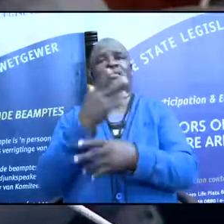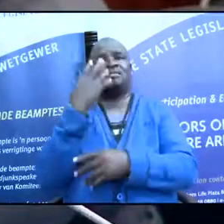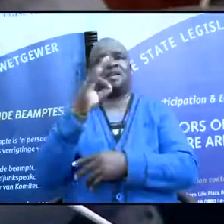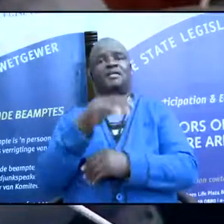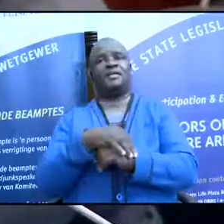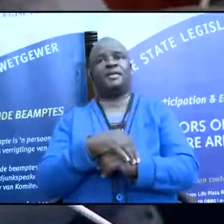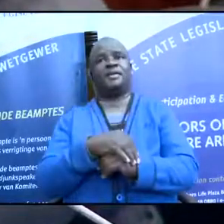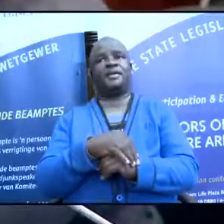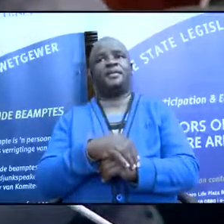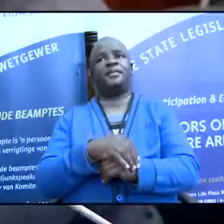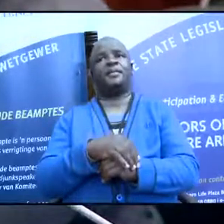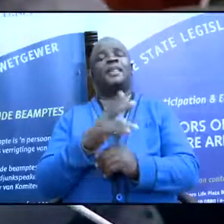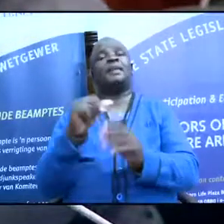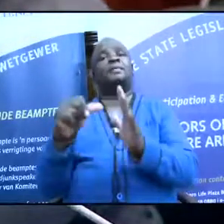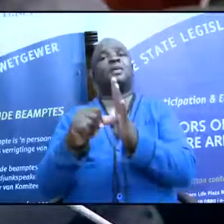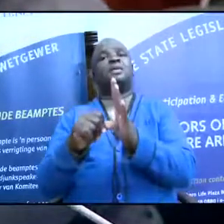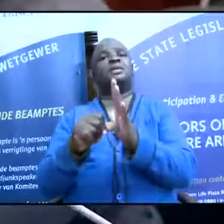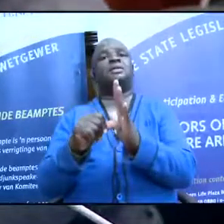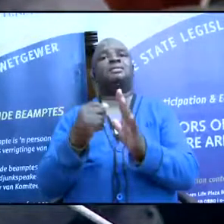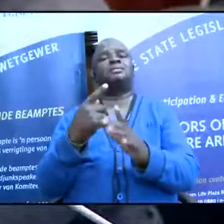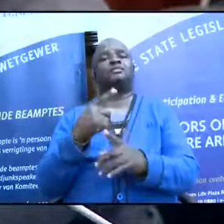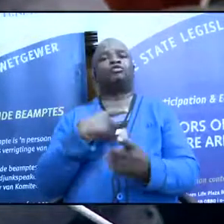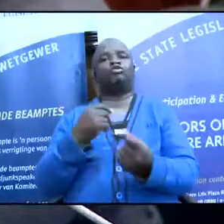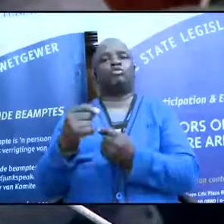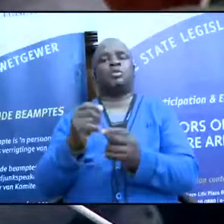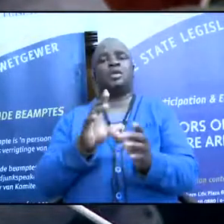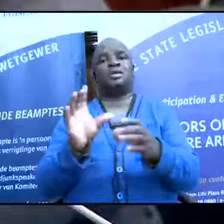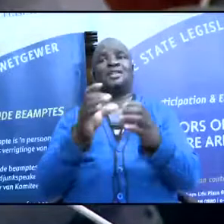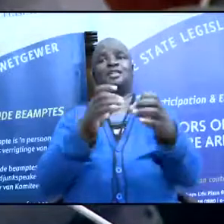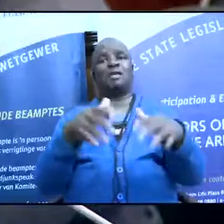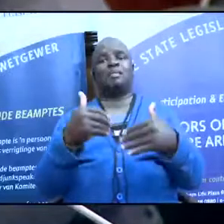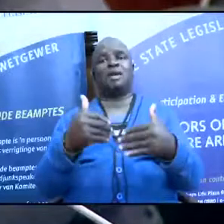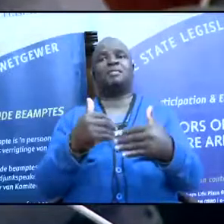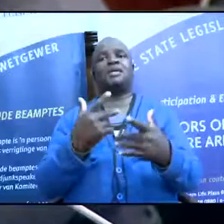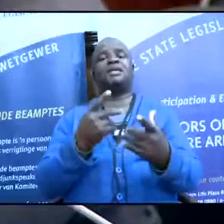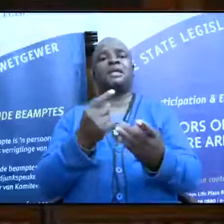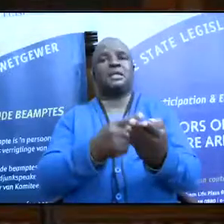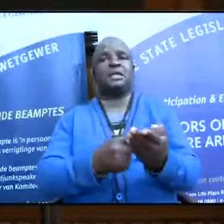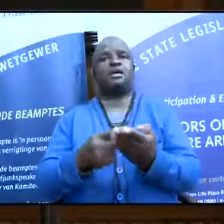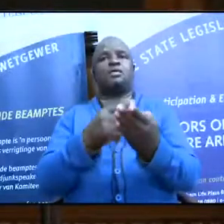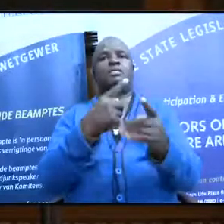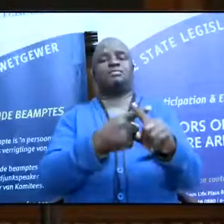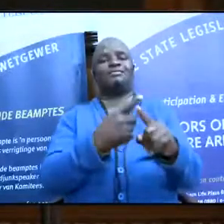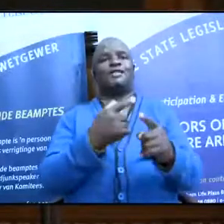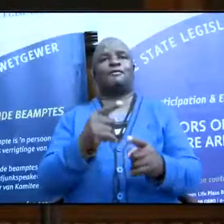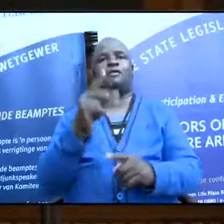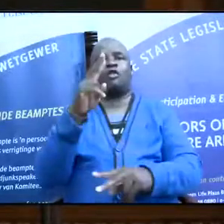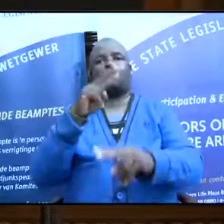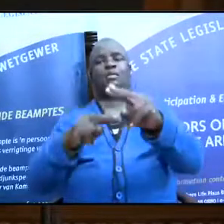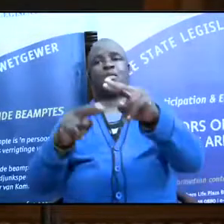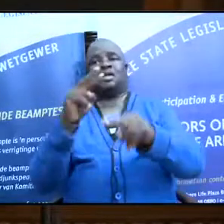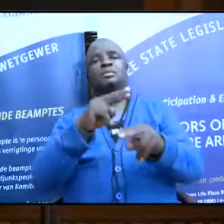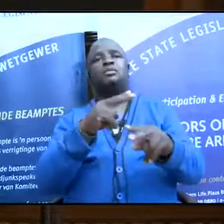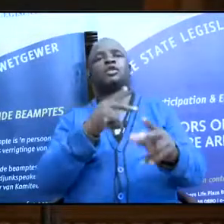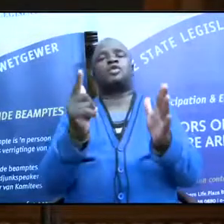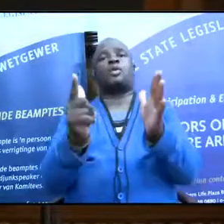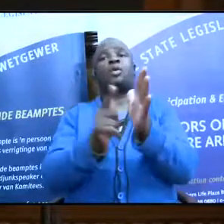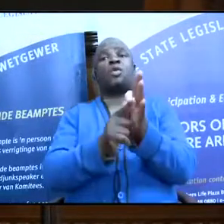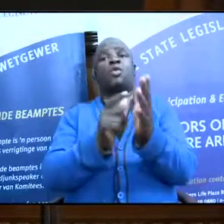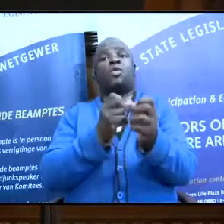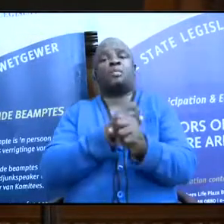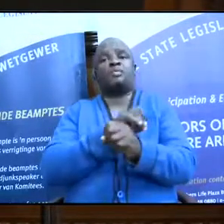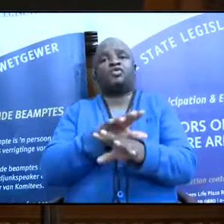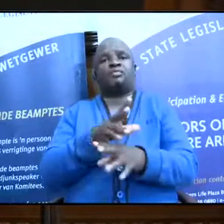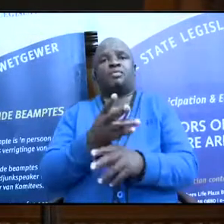therefore for us to have these central parliaments and dialogues in order to monitor the execution of the law this central